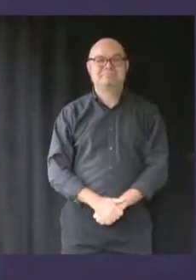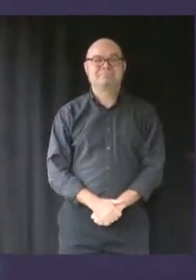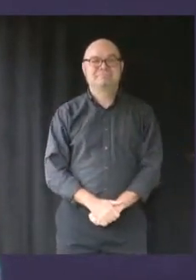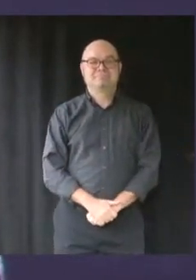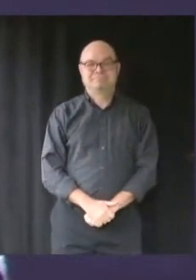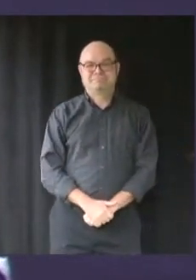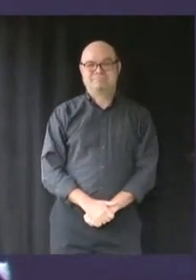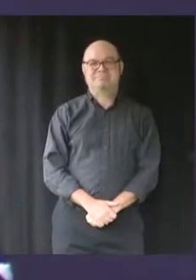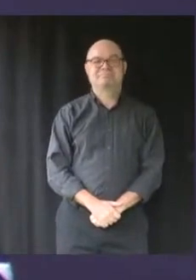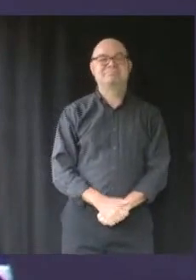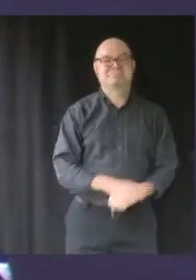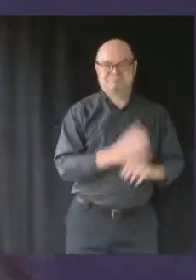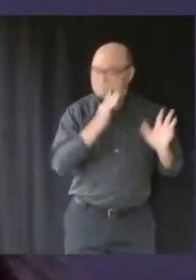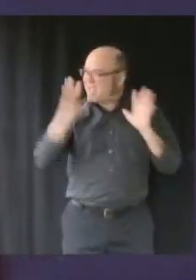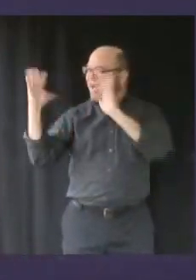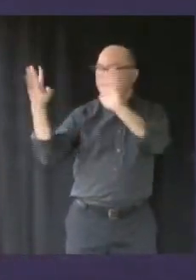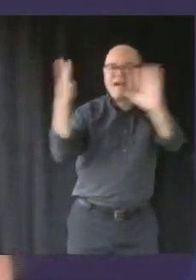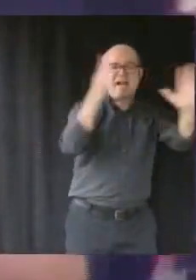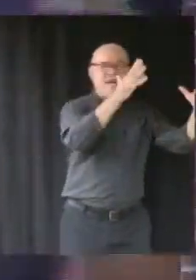brave?